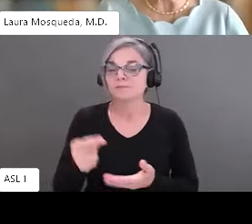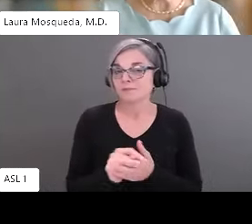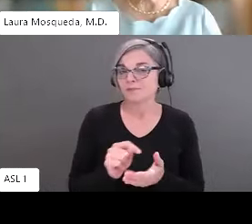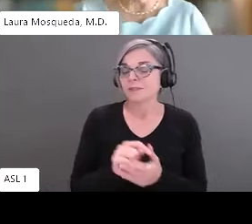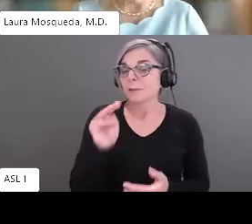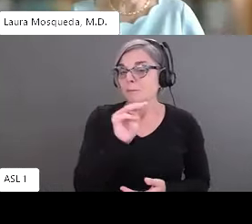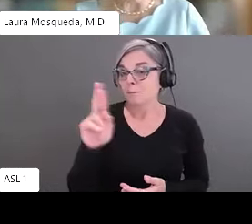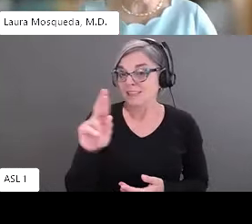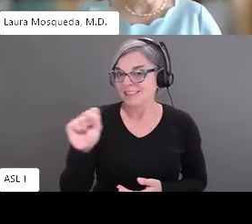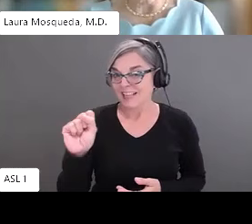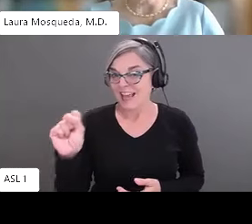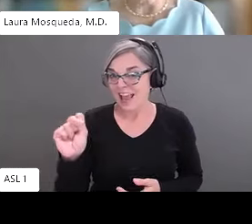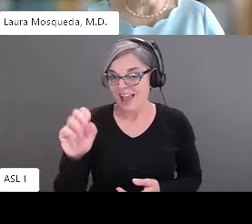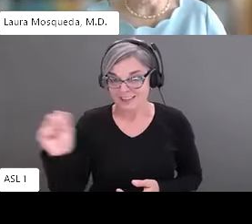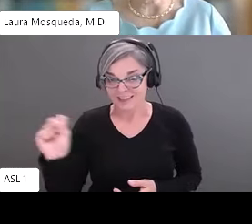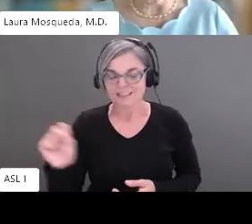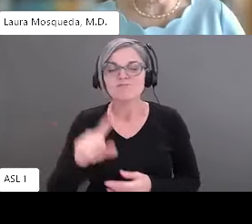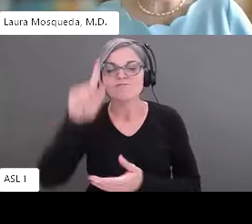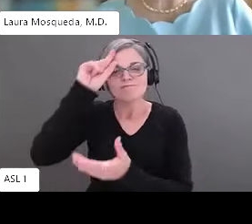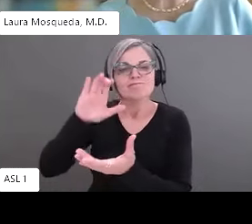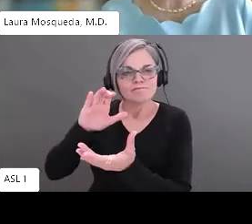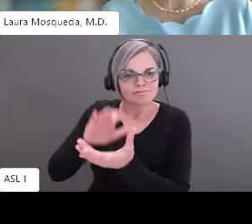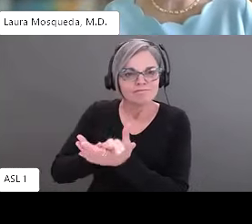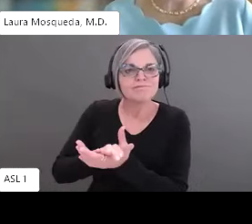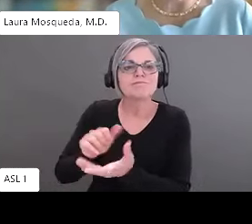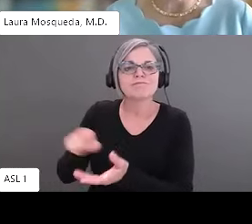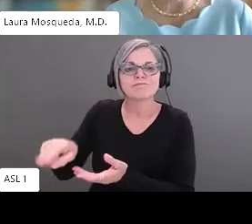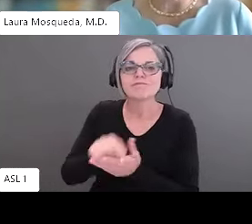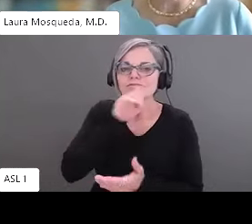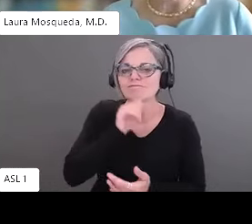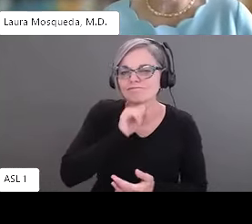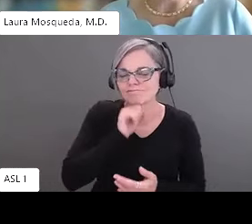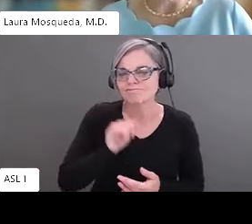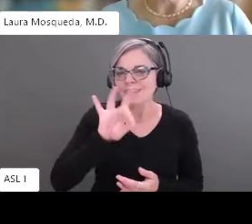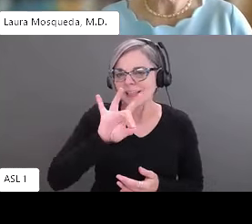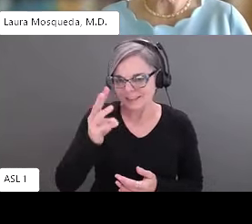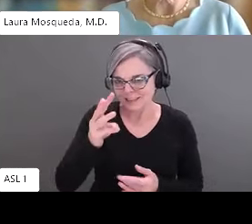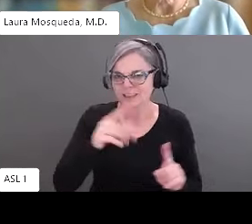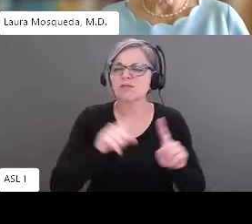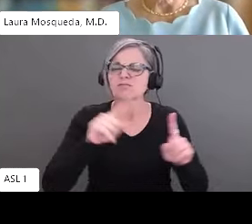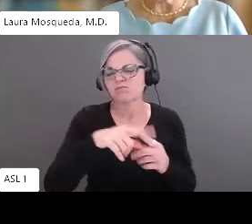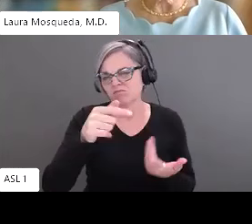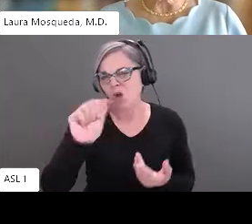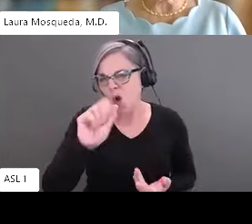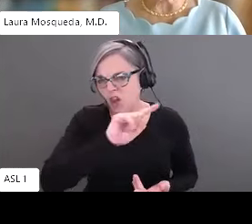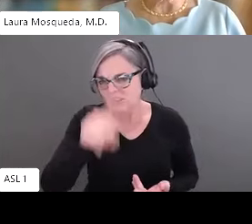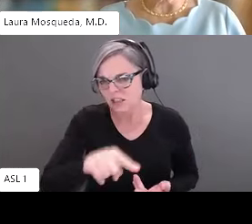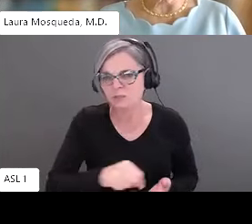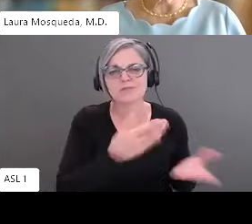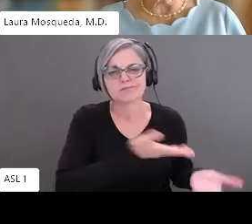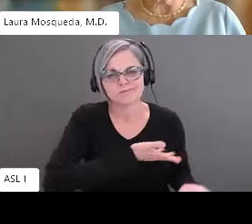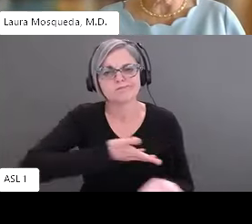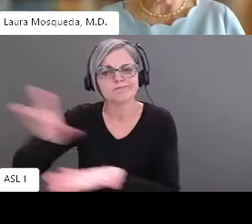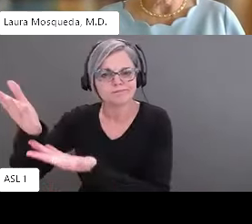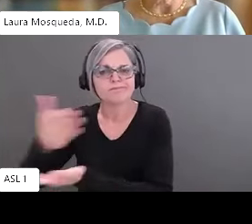is 86 years old and has Alzheimer's and brings him to the primary care. His dementia is